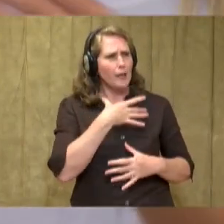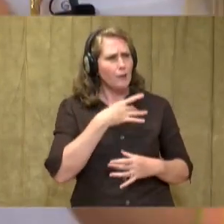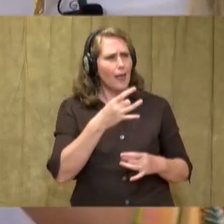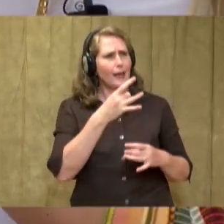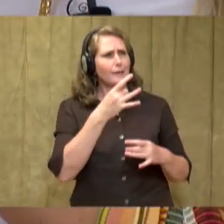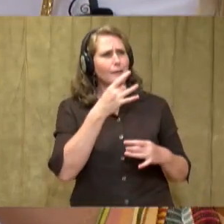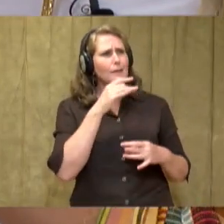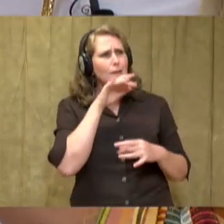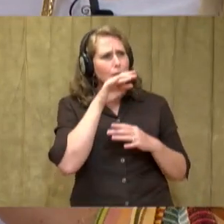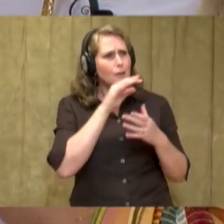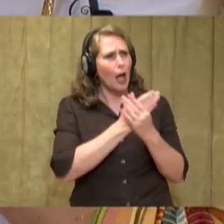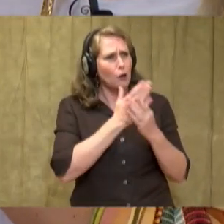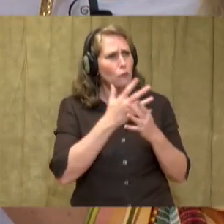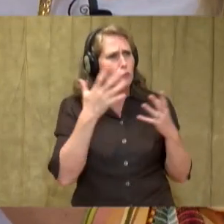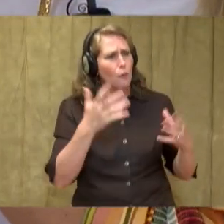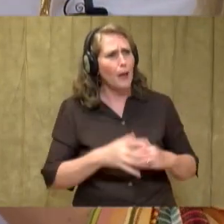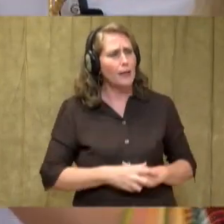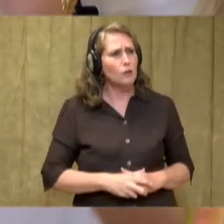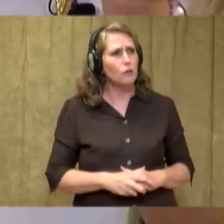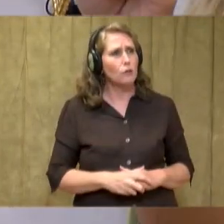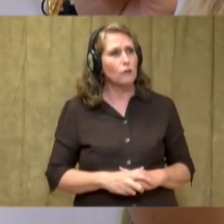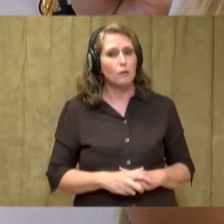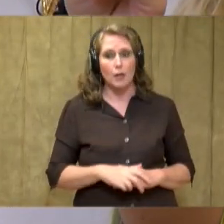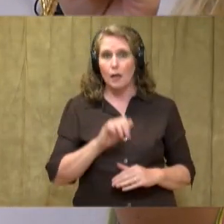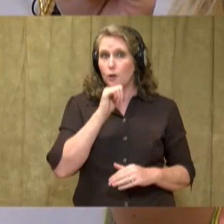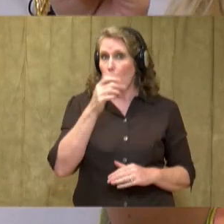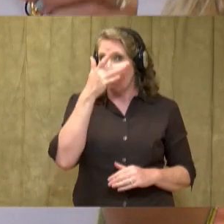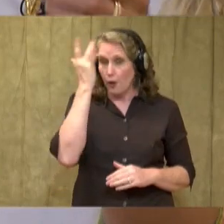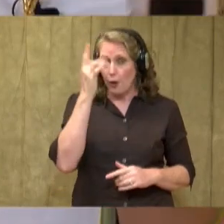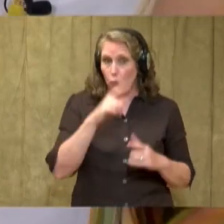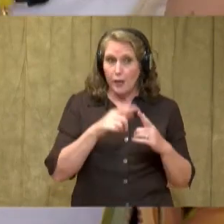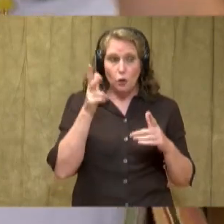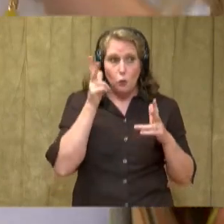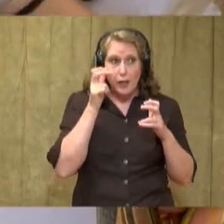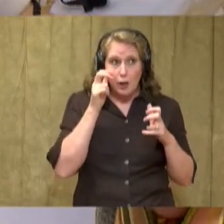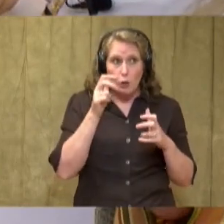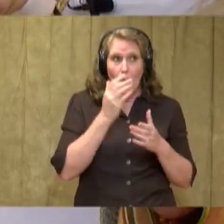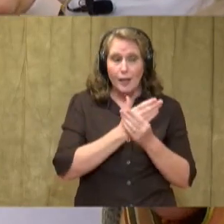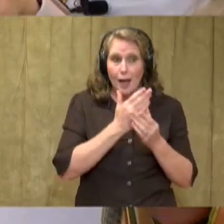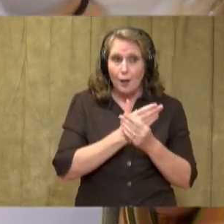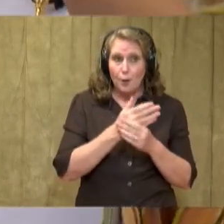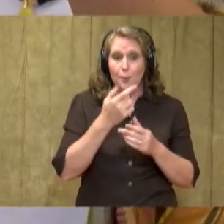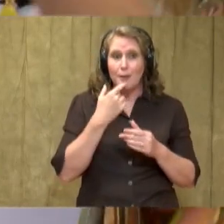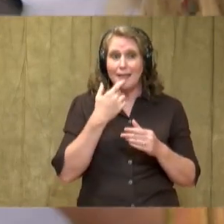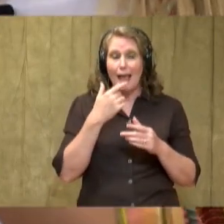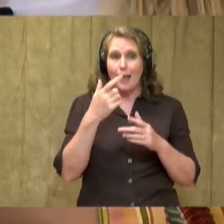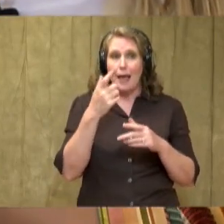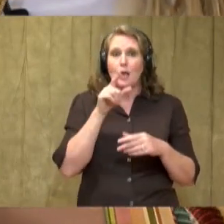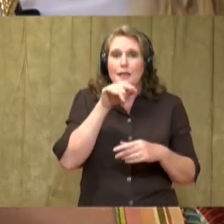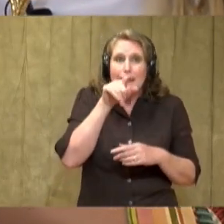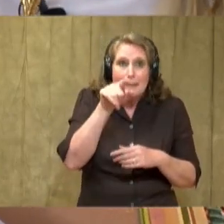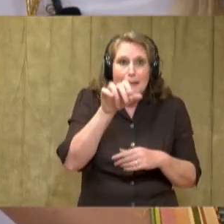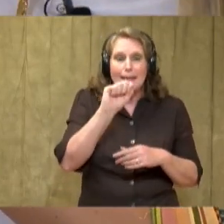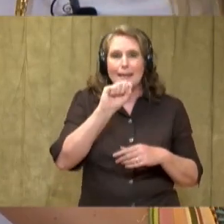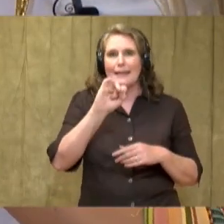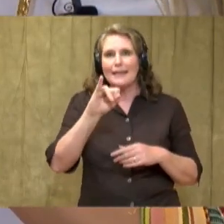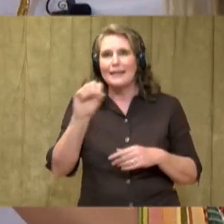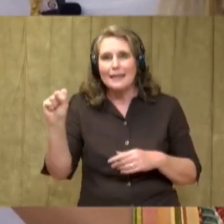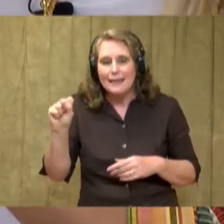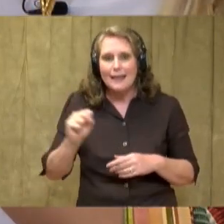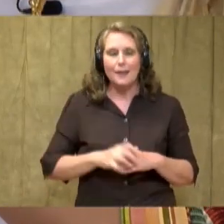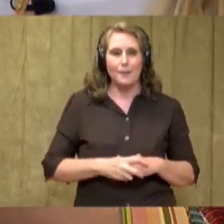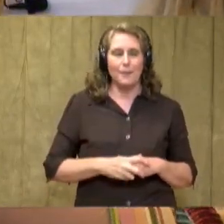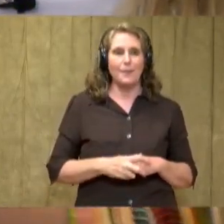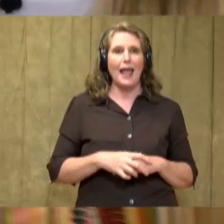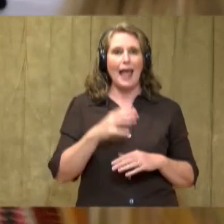tacos so much? Don't forget, every time you hear an adjective, and be emailing those adjectives